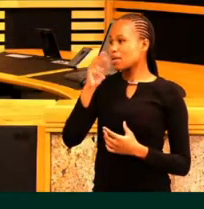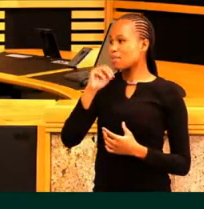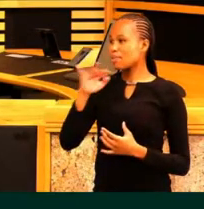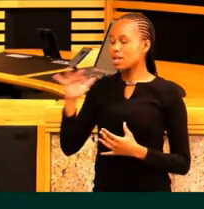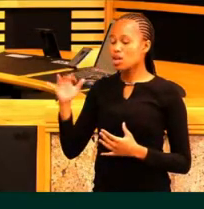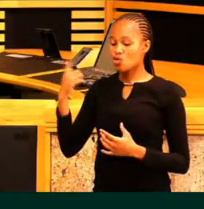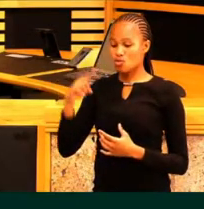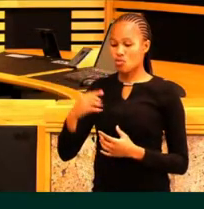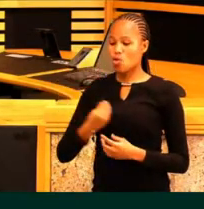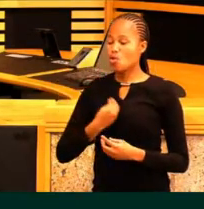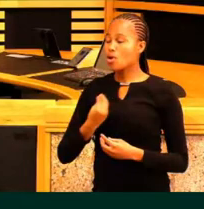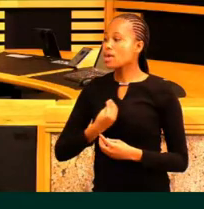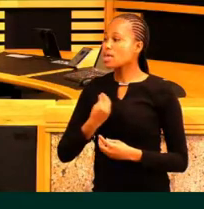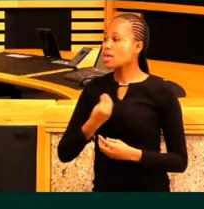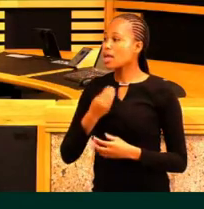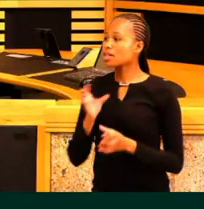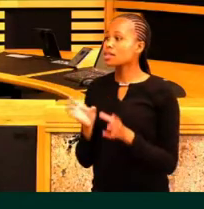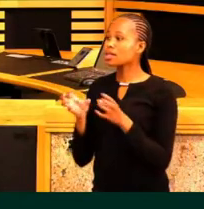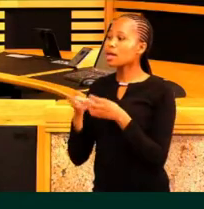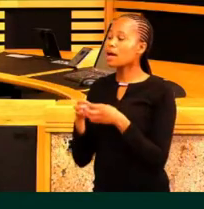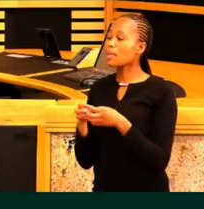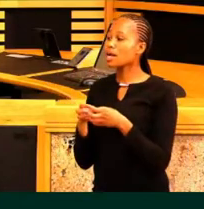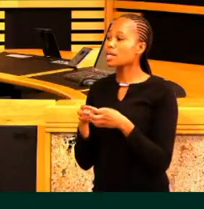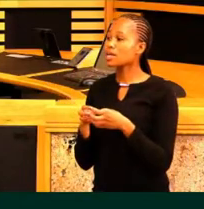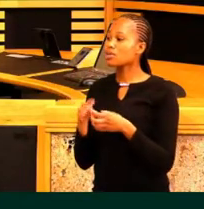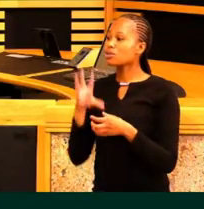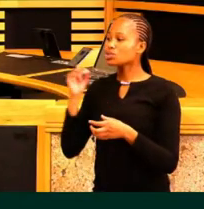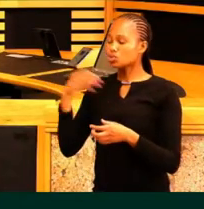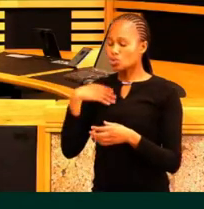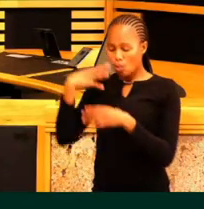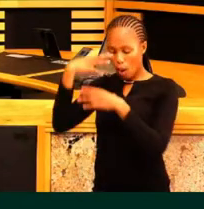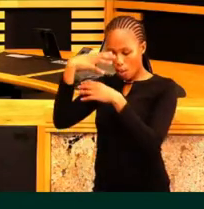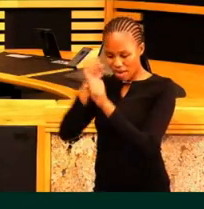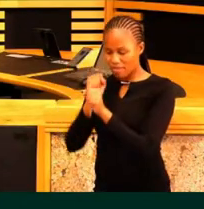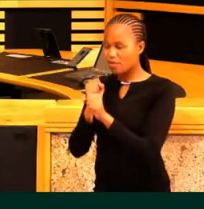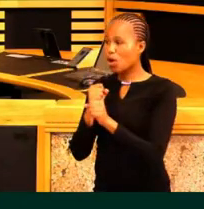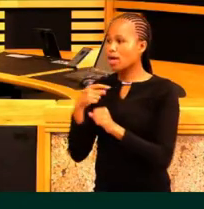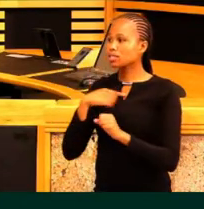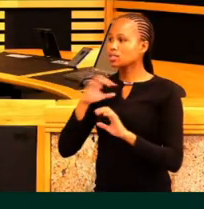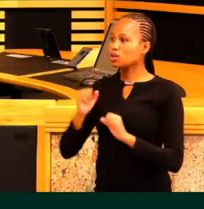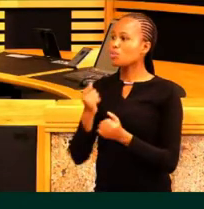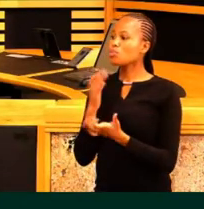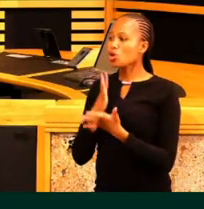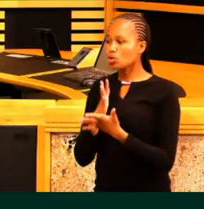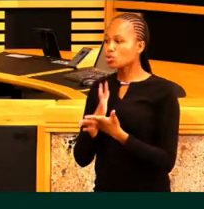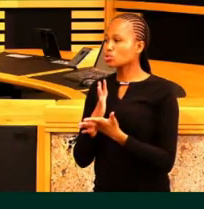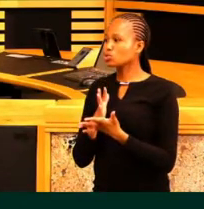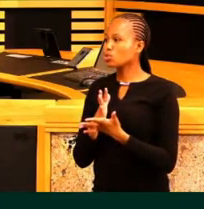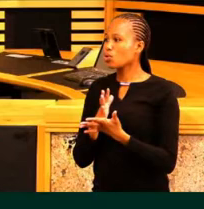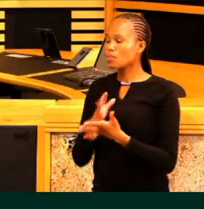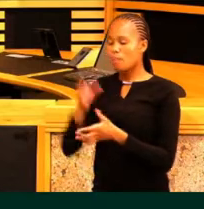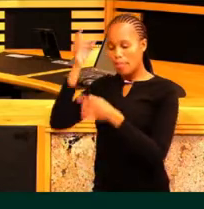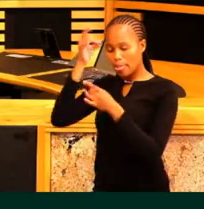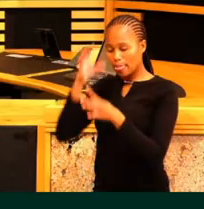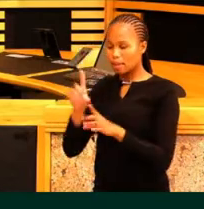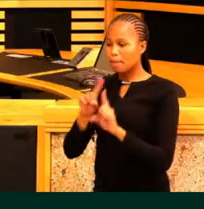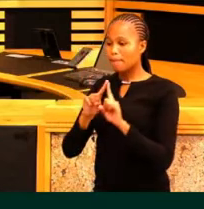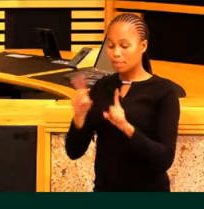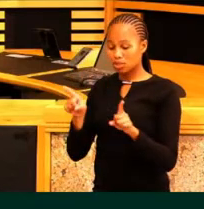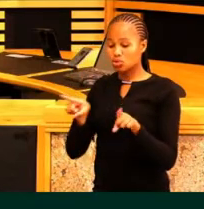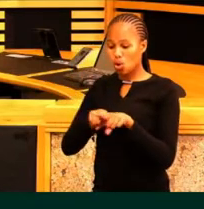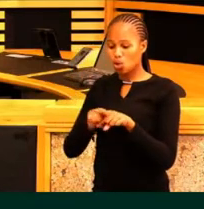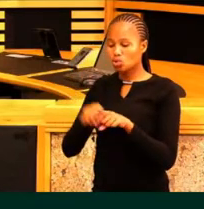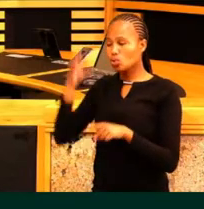procurement yak as we speak so we are focused there we are making it a point that that is addressed but also government